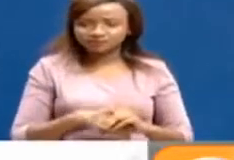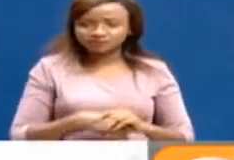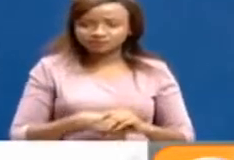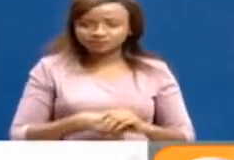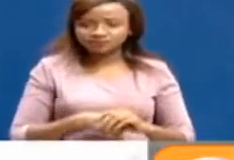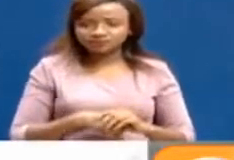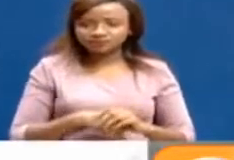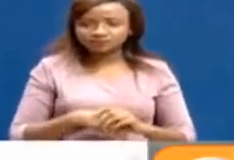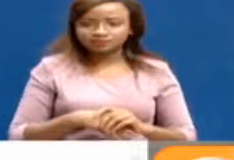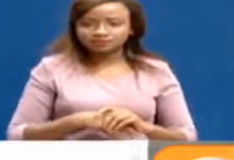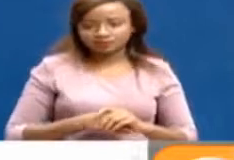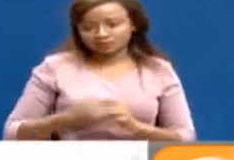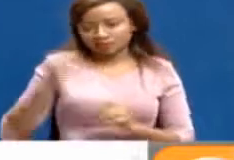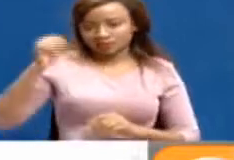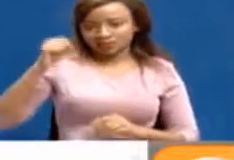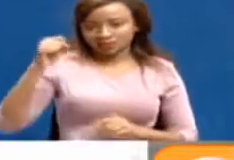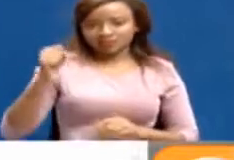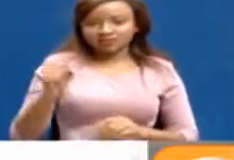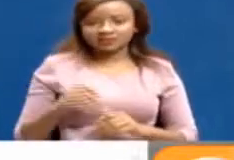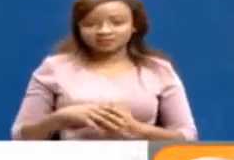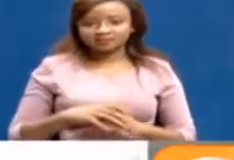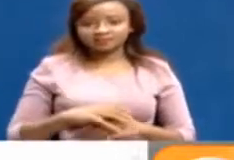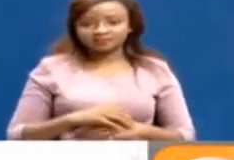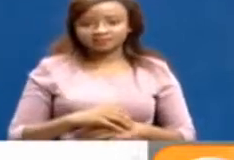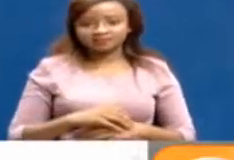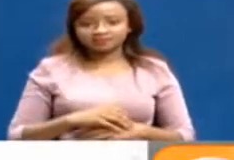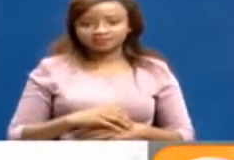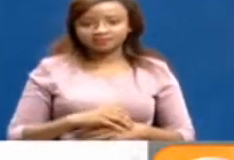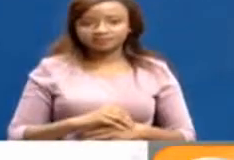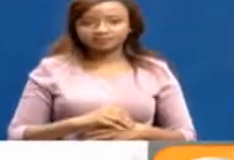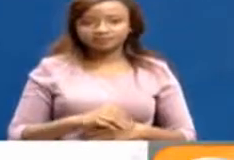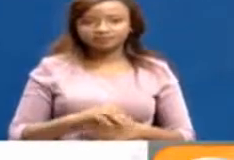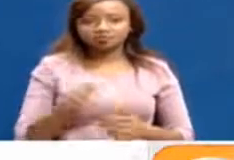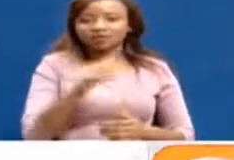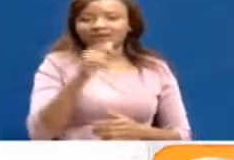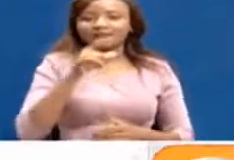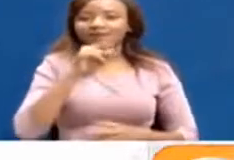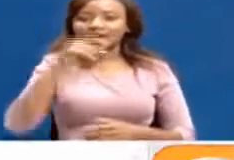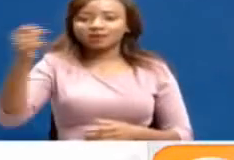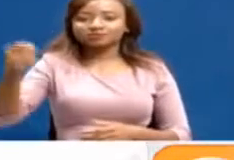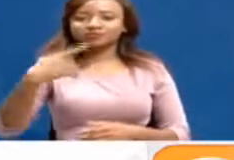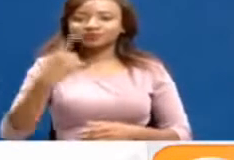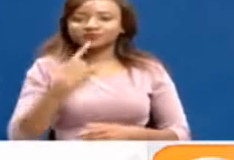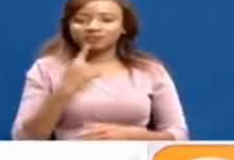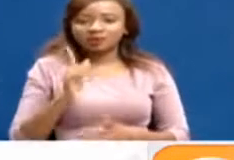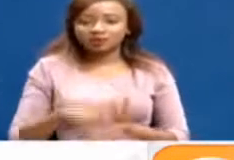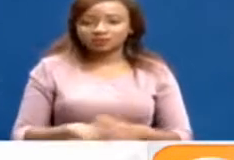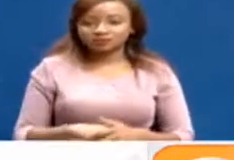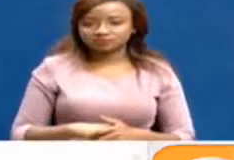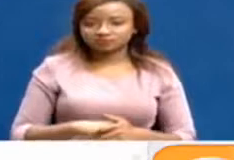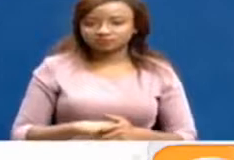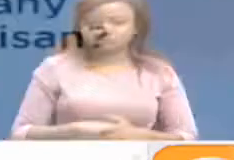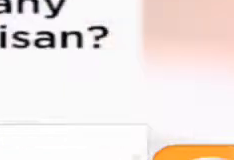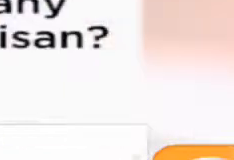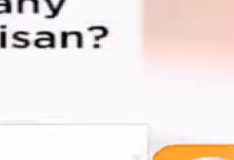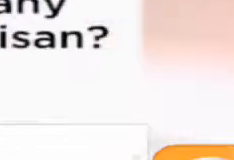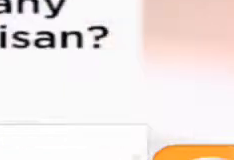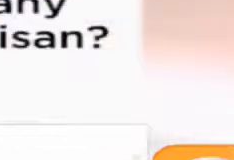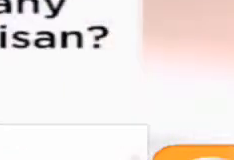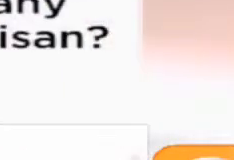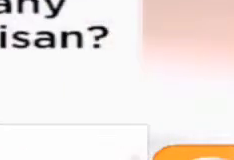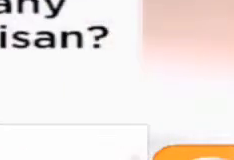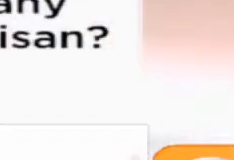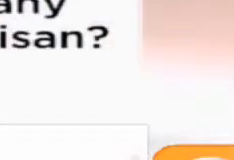Jeff, to some extent, yes. Because, so Francis Mine is asking ask Honorable Sakaja what